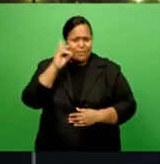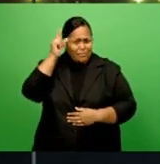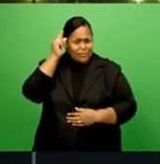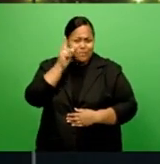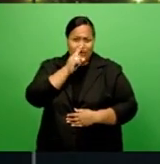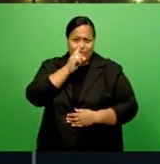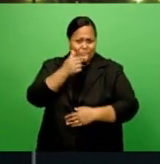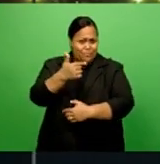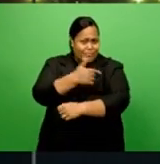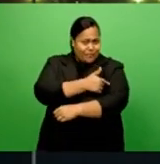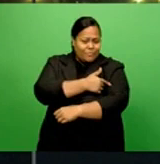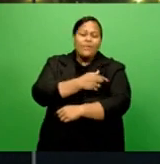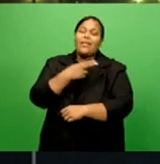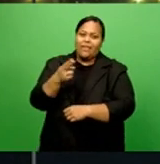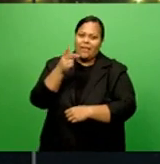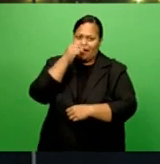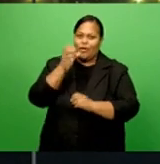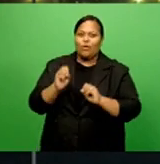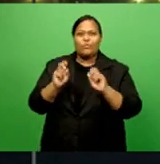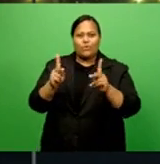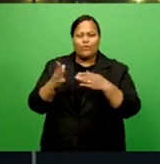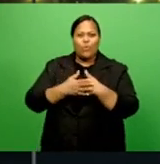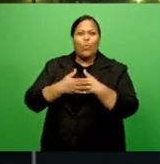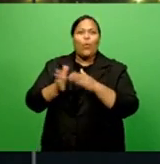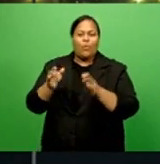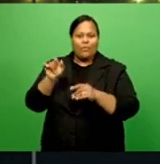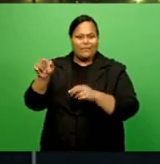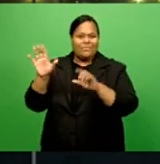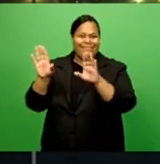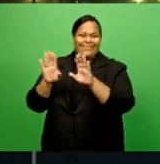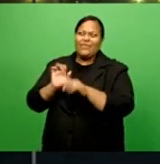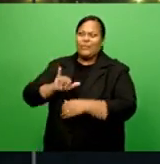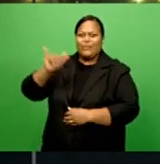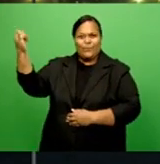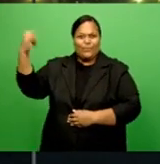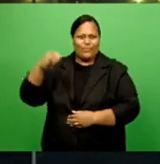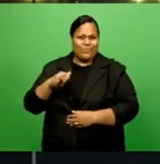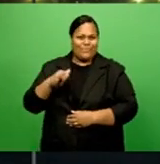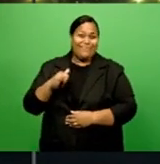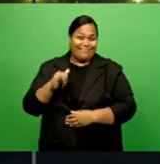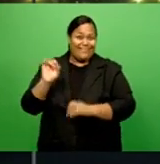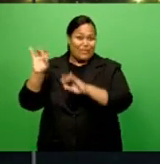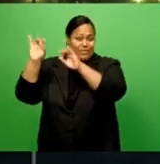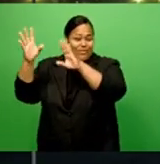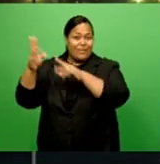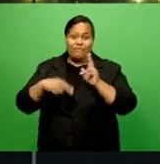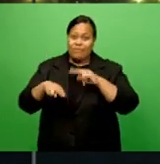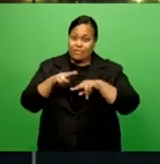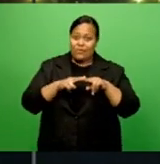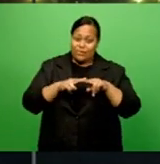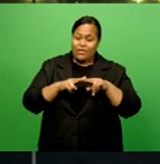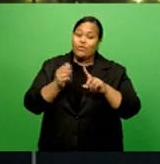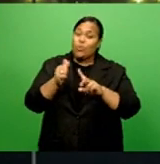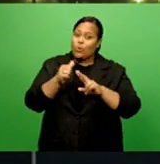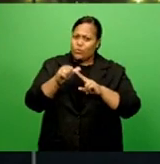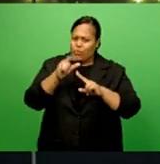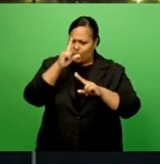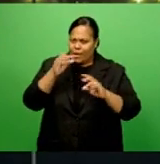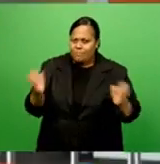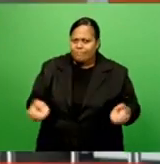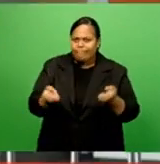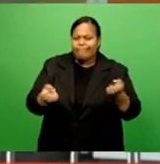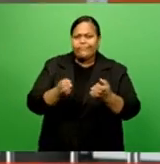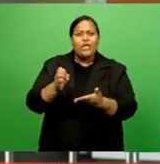chances of a travel bubble between the two countries are high. Kameli Mbatiweti says this will also boost economic activity in the